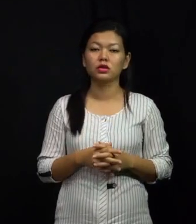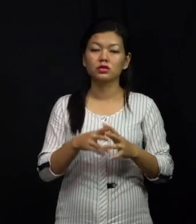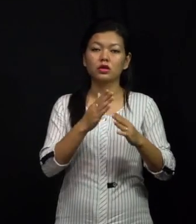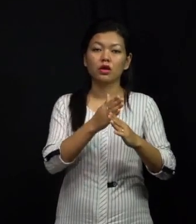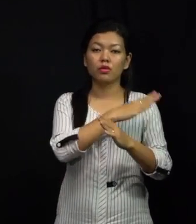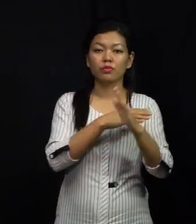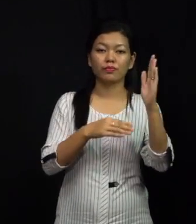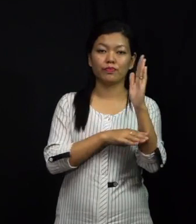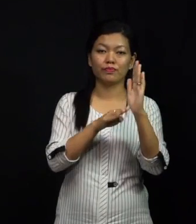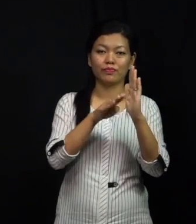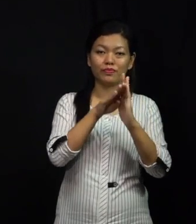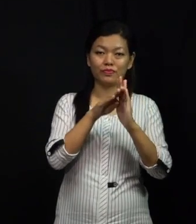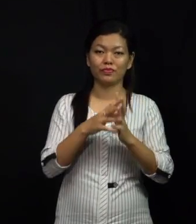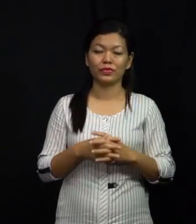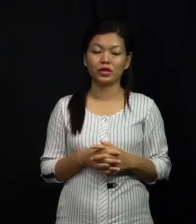prenatal stage,